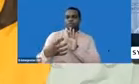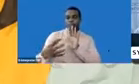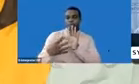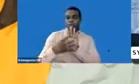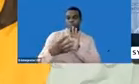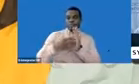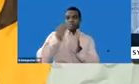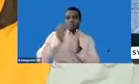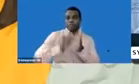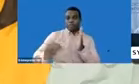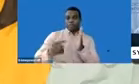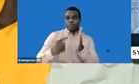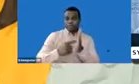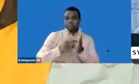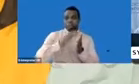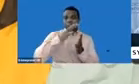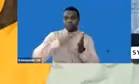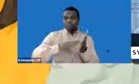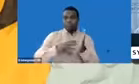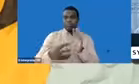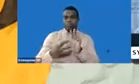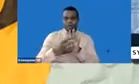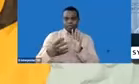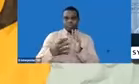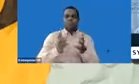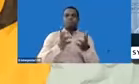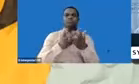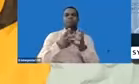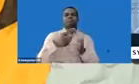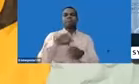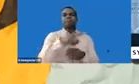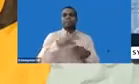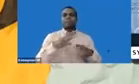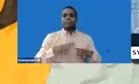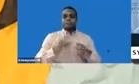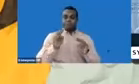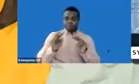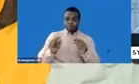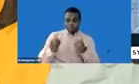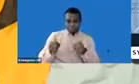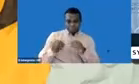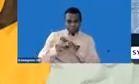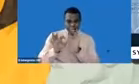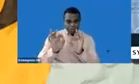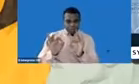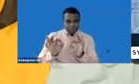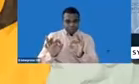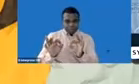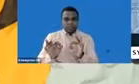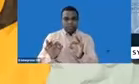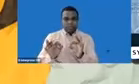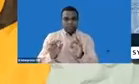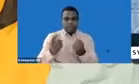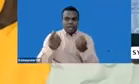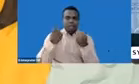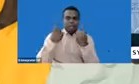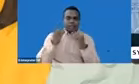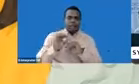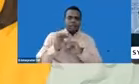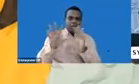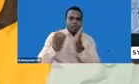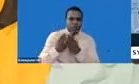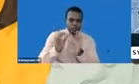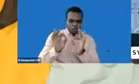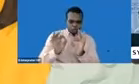anyone. So more questions. How to handle the follow-up of a feedback provided? Any reactions from the